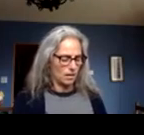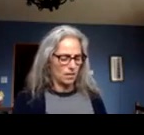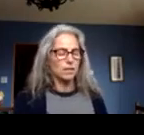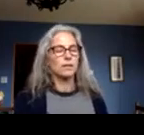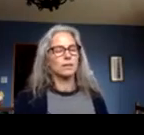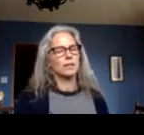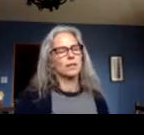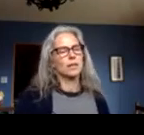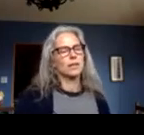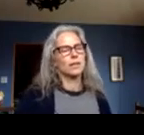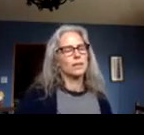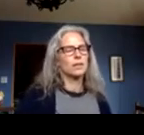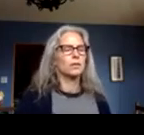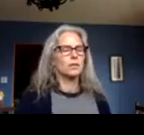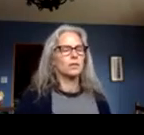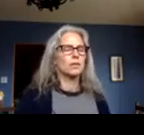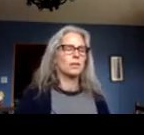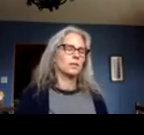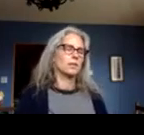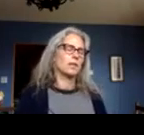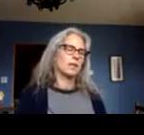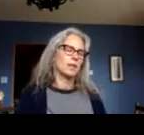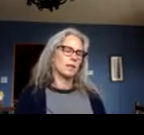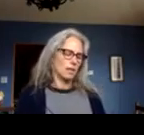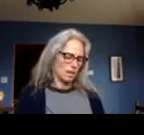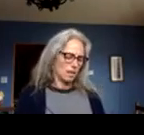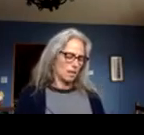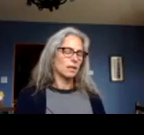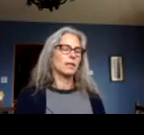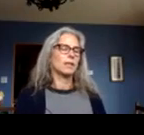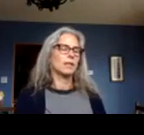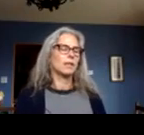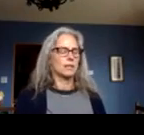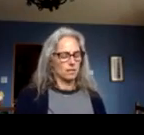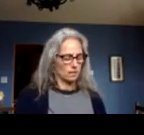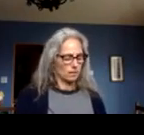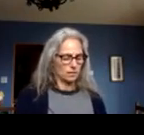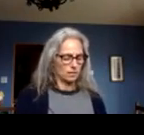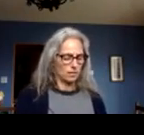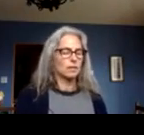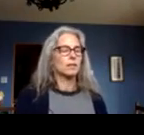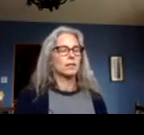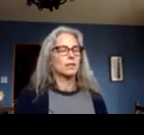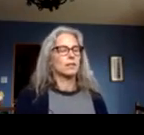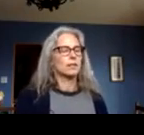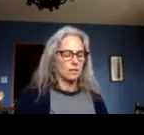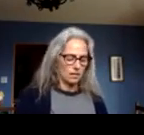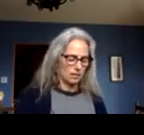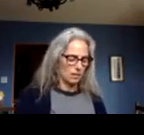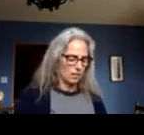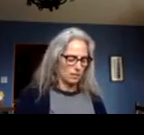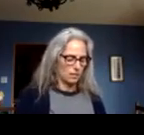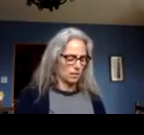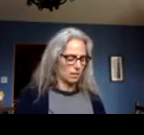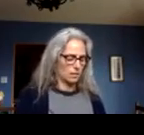that choice improves learning. It enhances it every time. Students are more likely to turn in more work and to be more interested